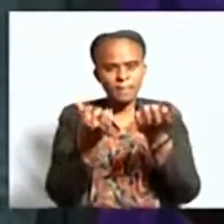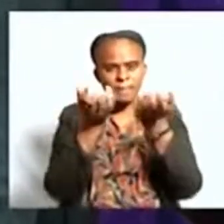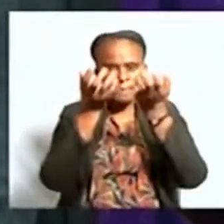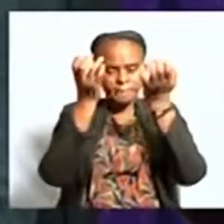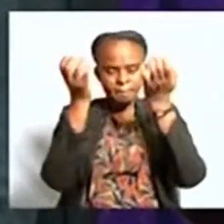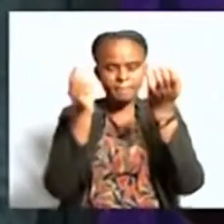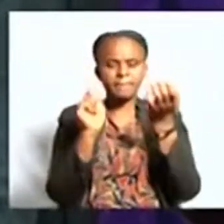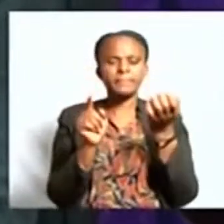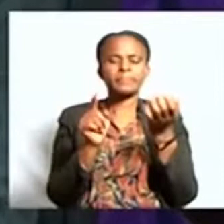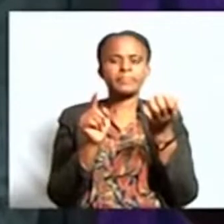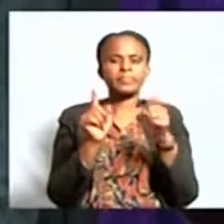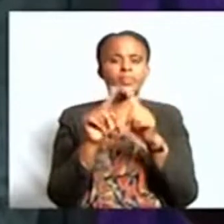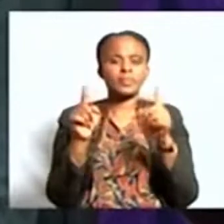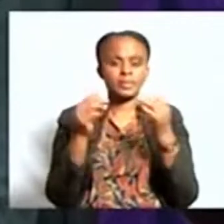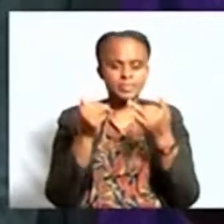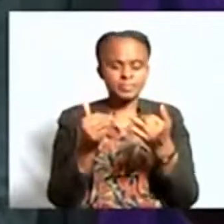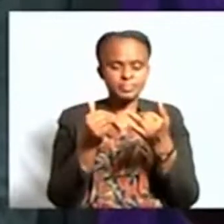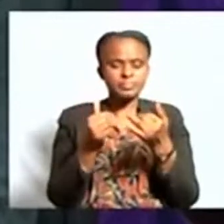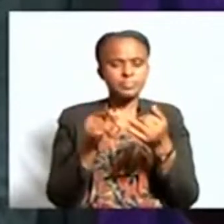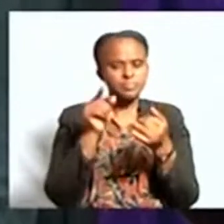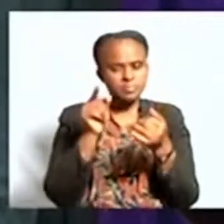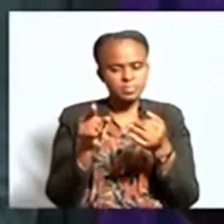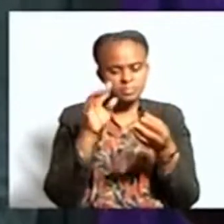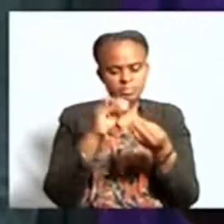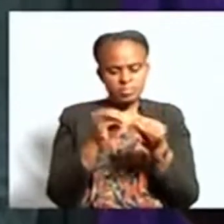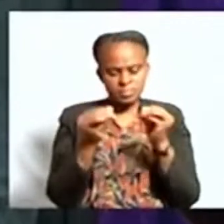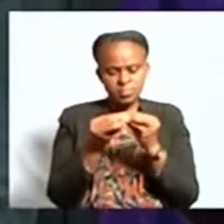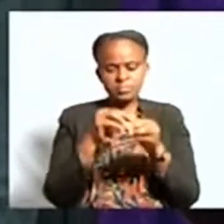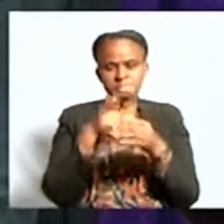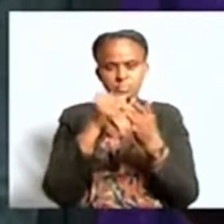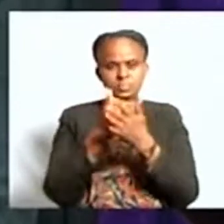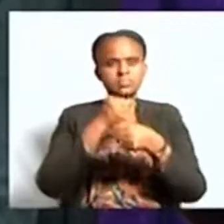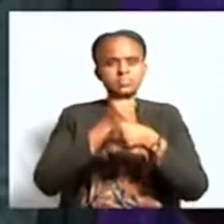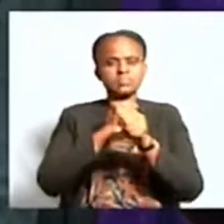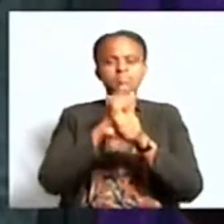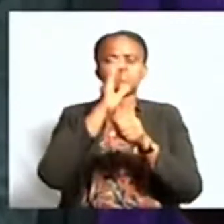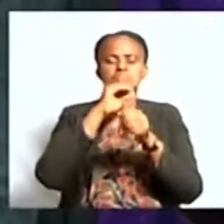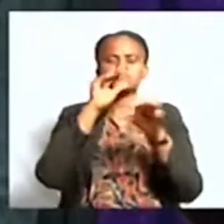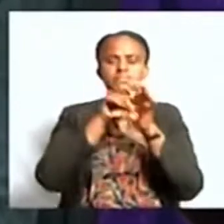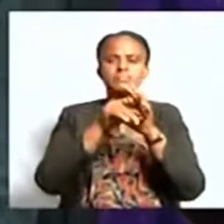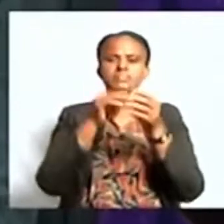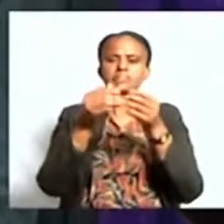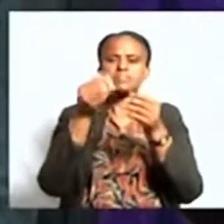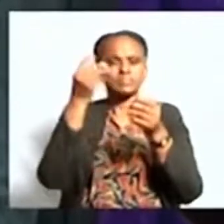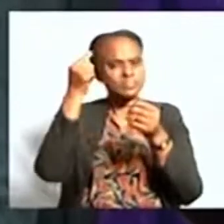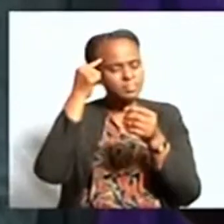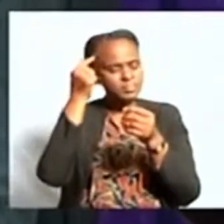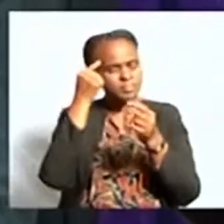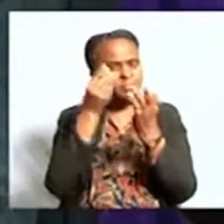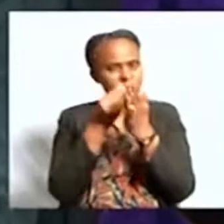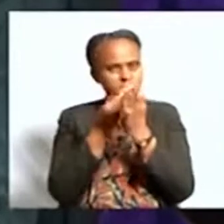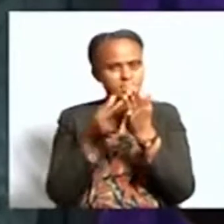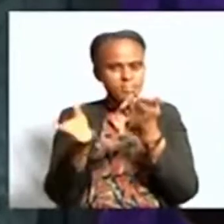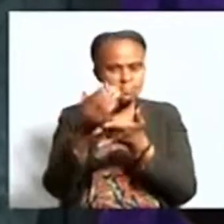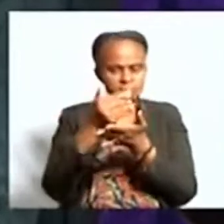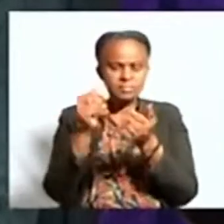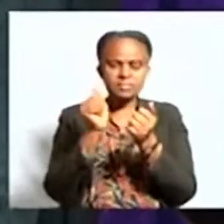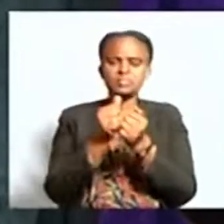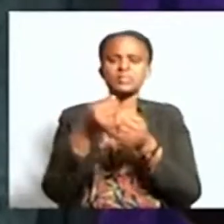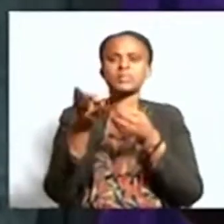surtax. However, the figure was consolidated in the estimates of revenue and